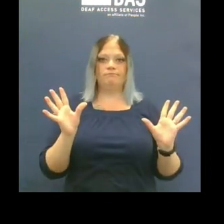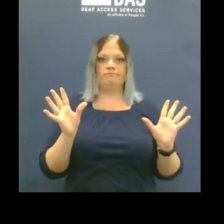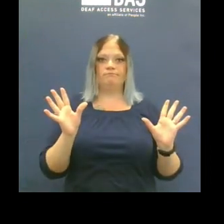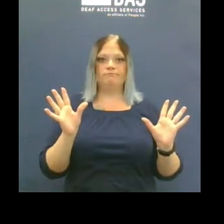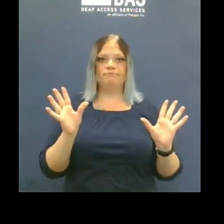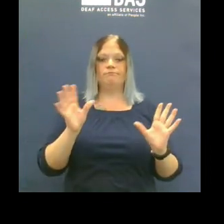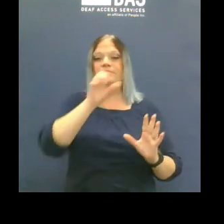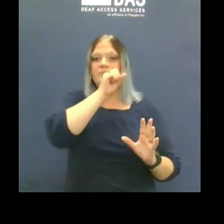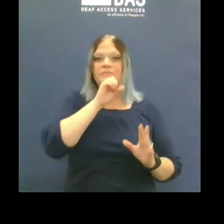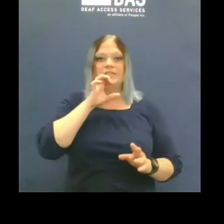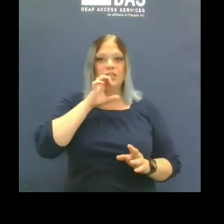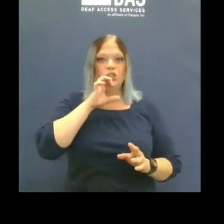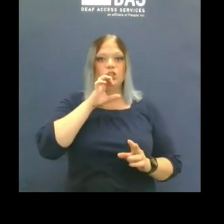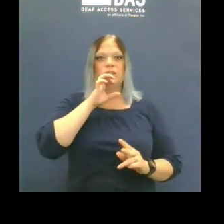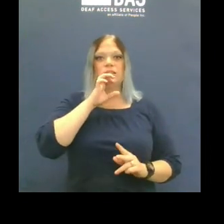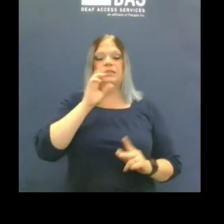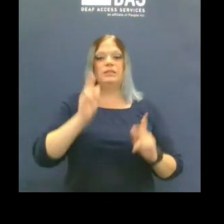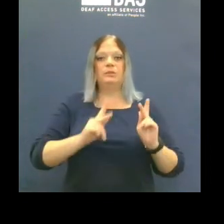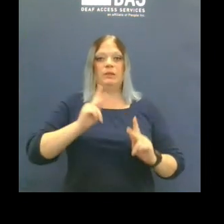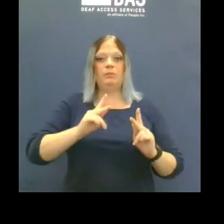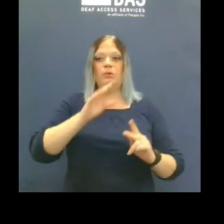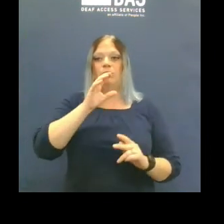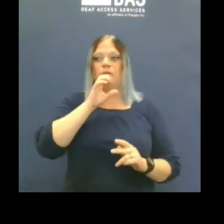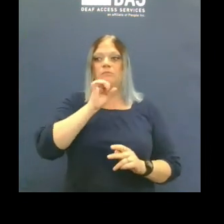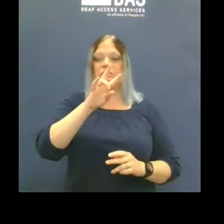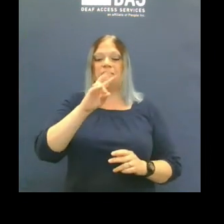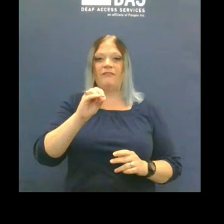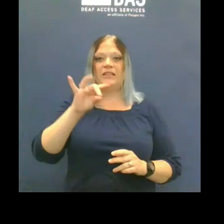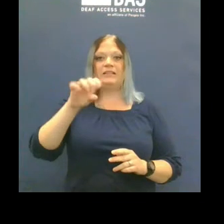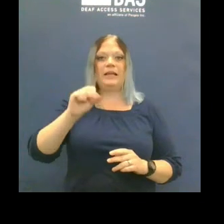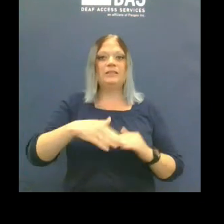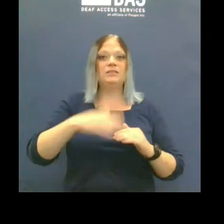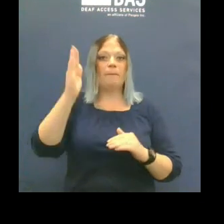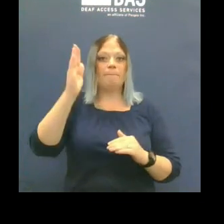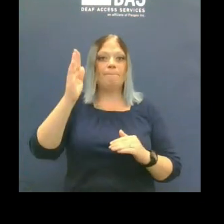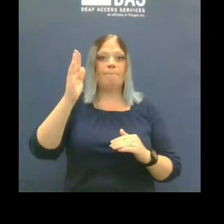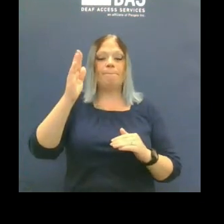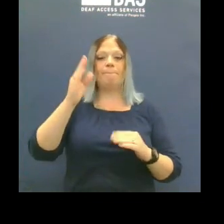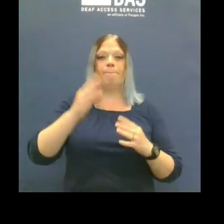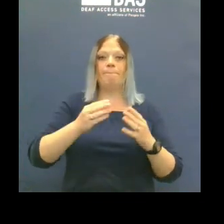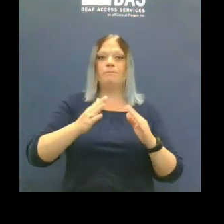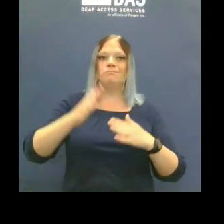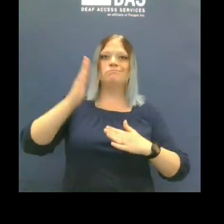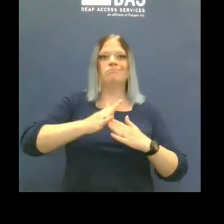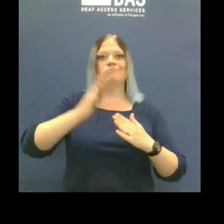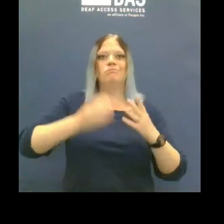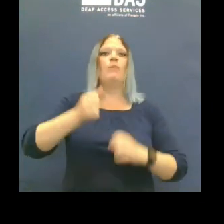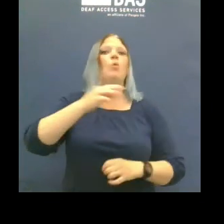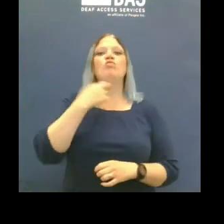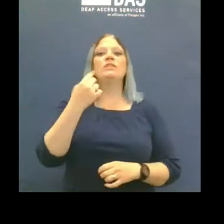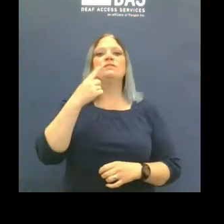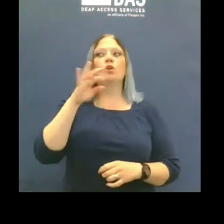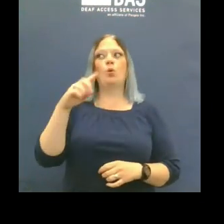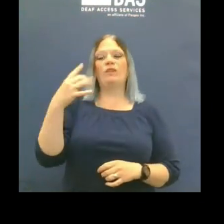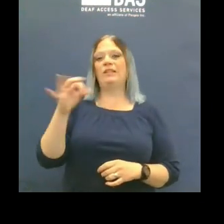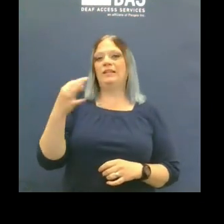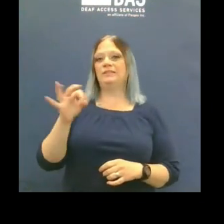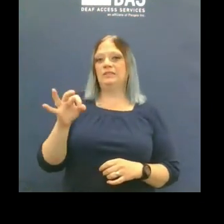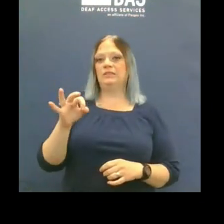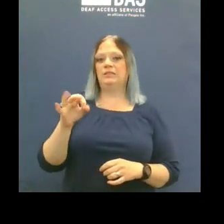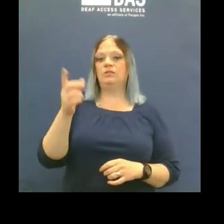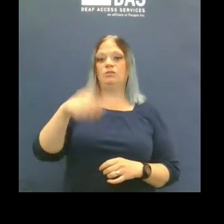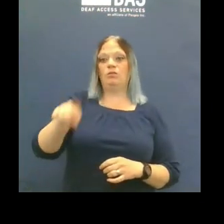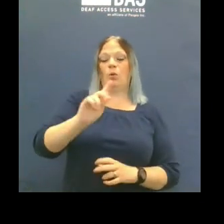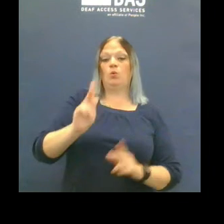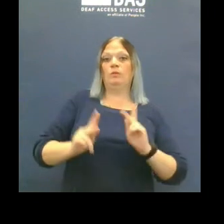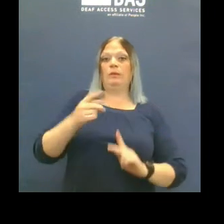our seniors, people in their 70s, 80s, and up are at the highest risk of COVID-19. And those are the